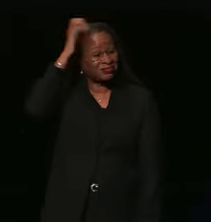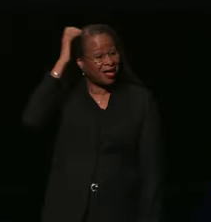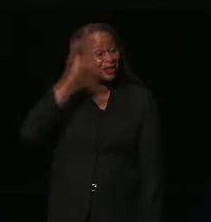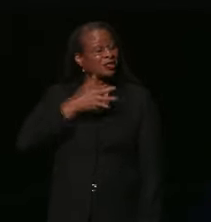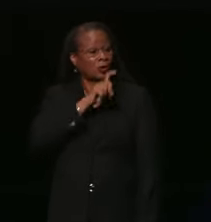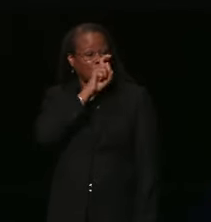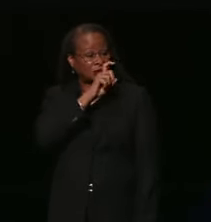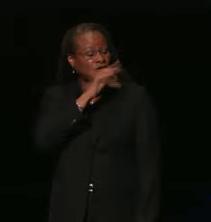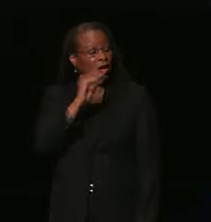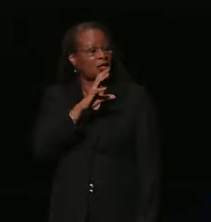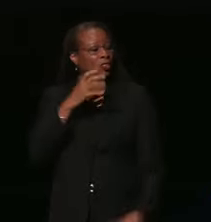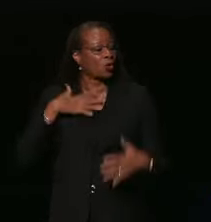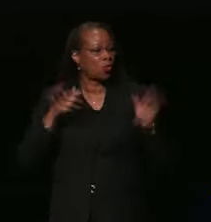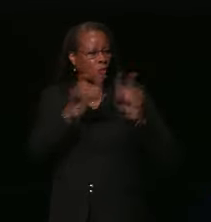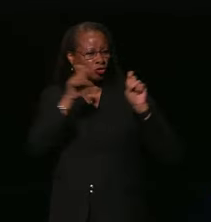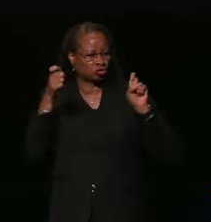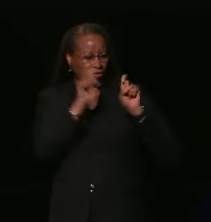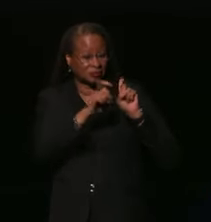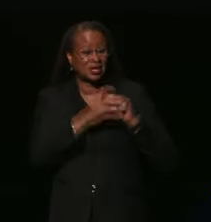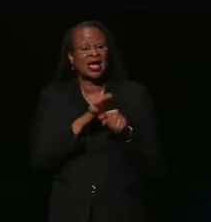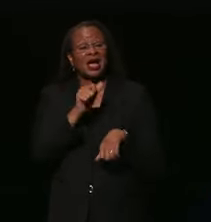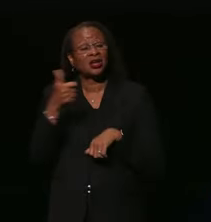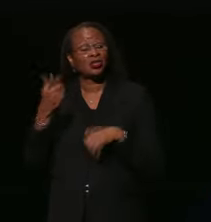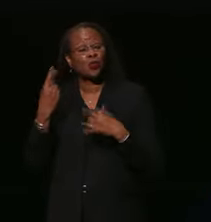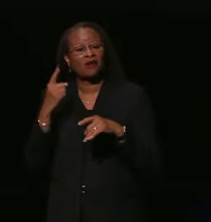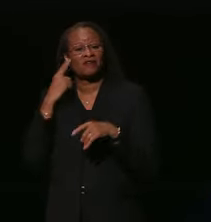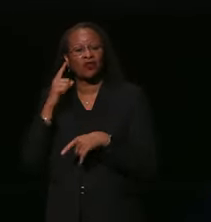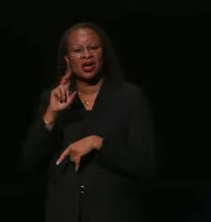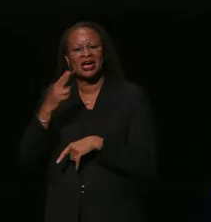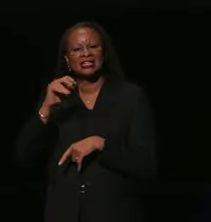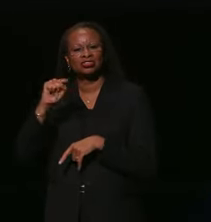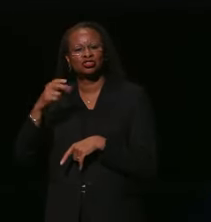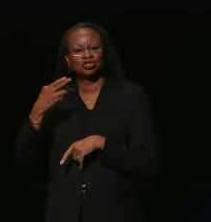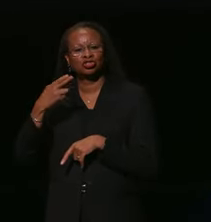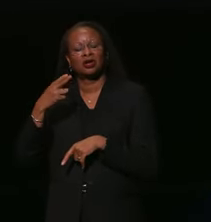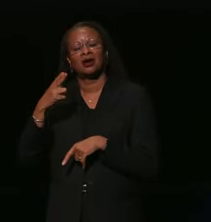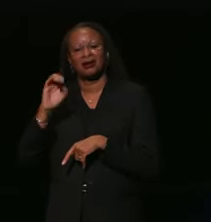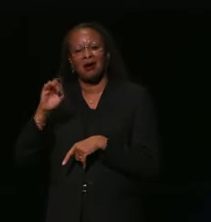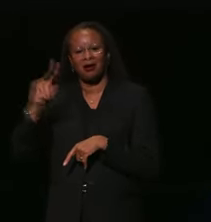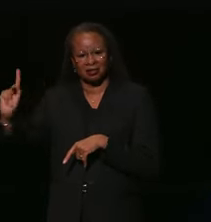movie Hitchcock. Some of his other feature credits include,